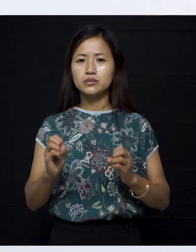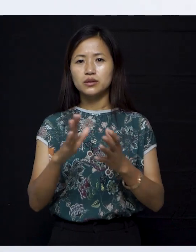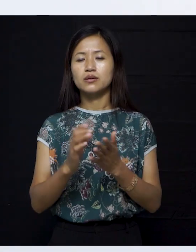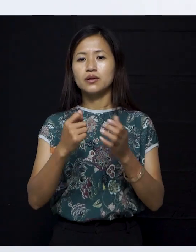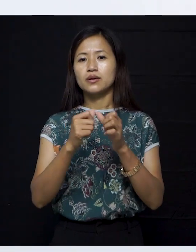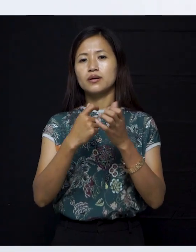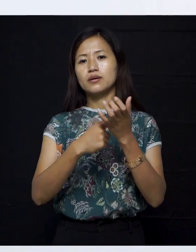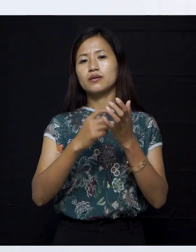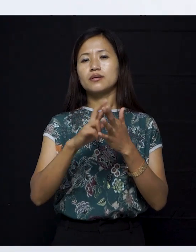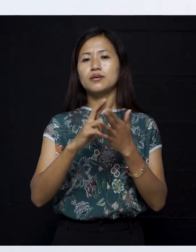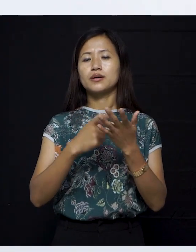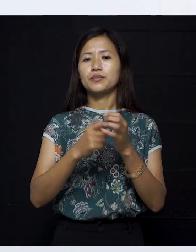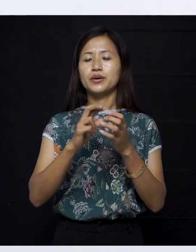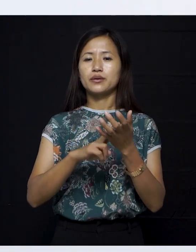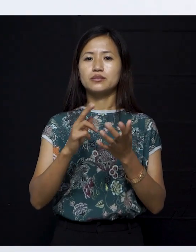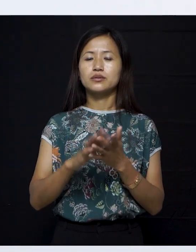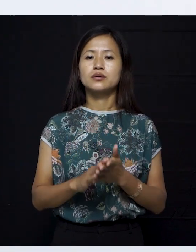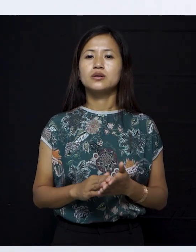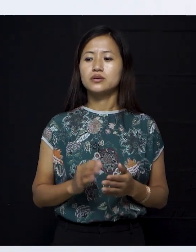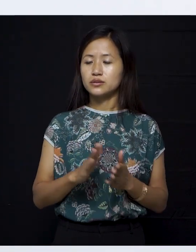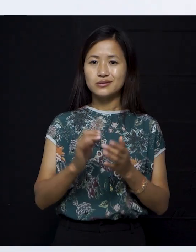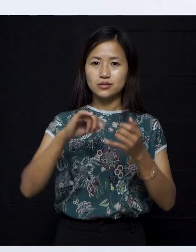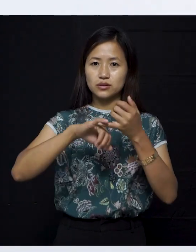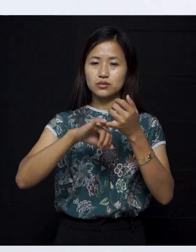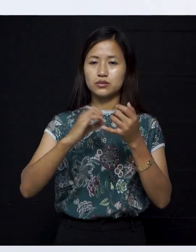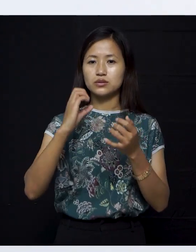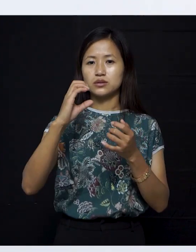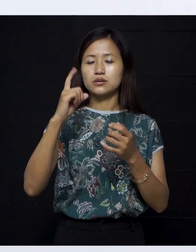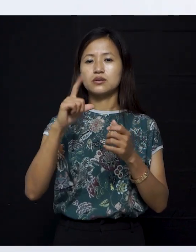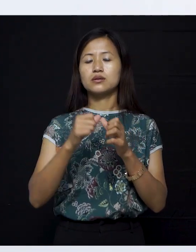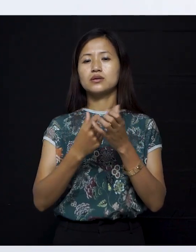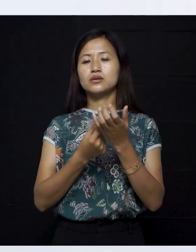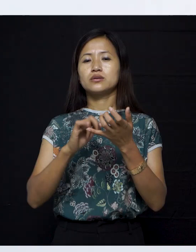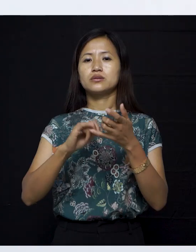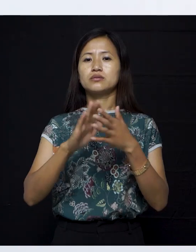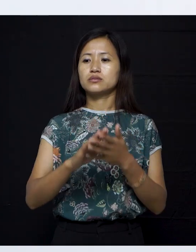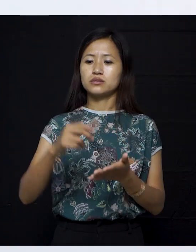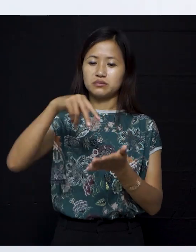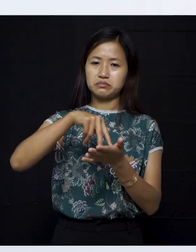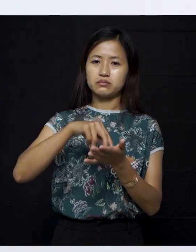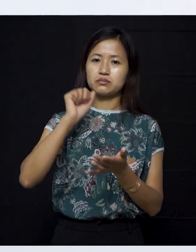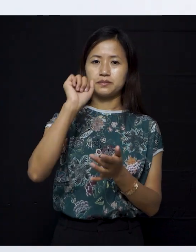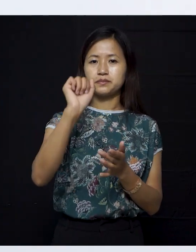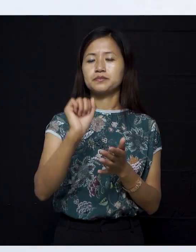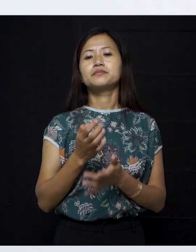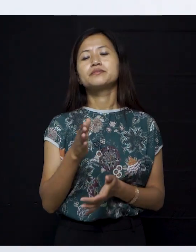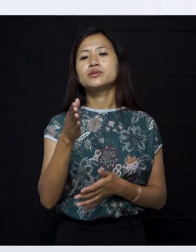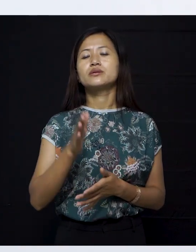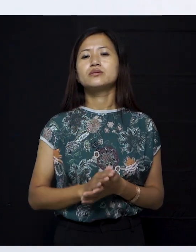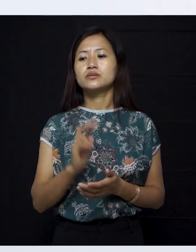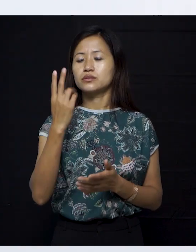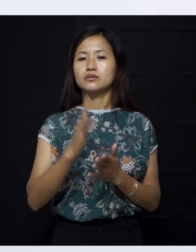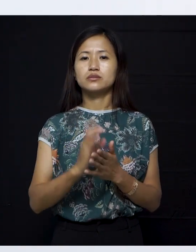A.R. Rahman is the subordinate clause. That means it cannot stand on its own. Coordinate clauses are 2